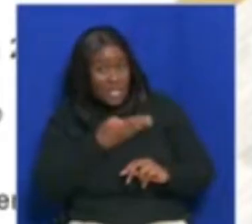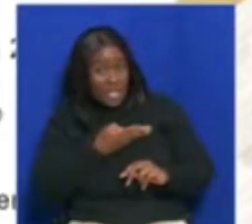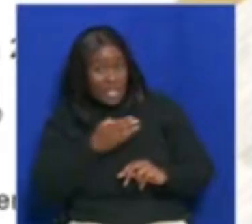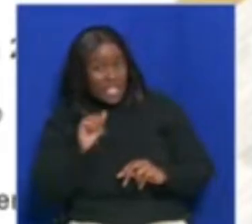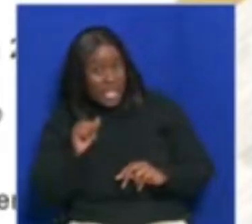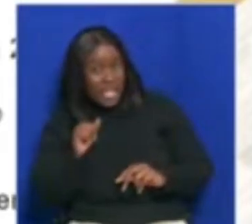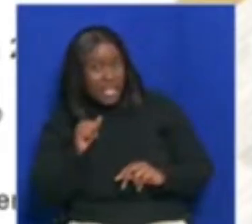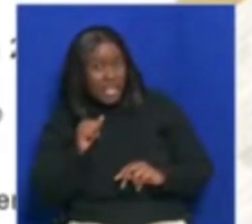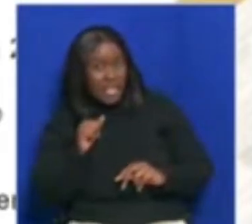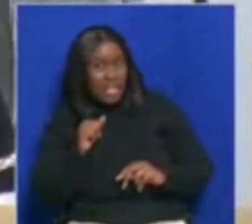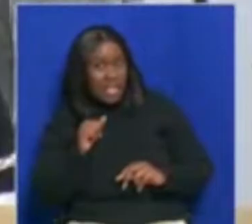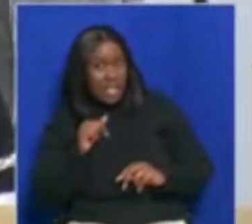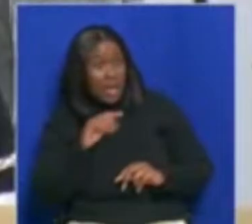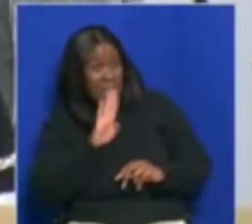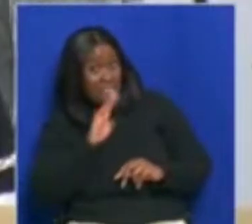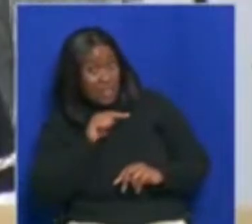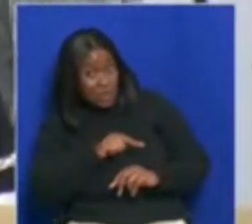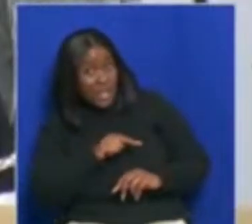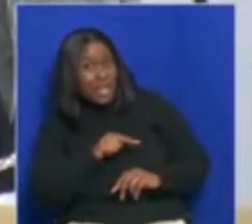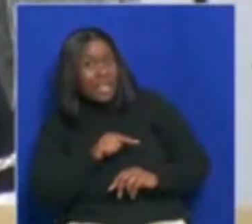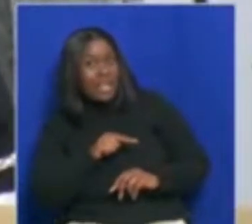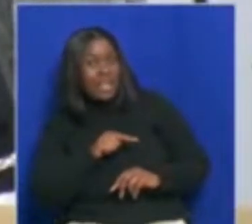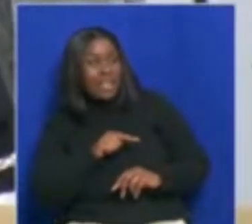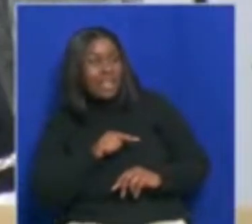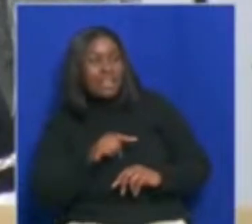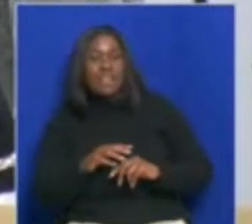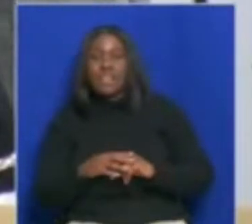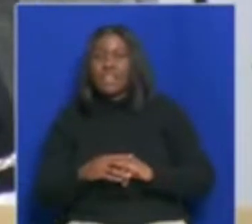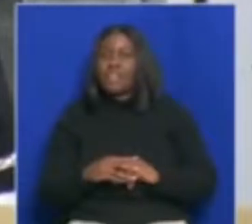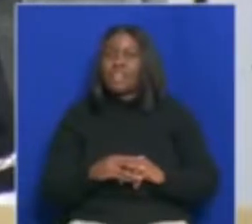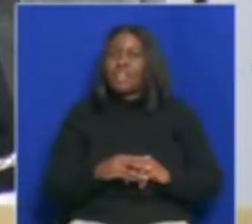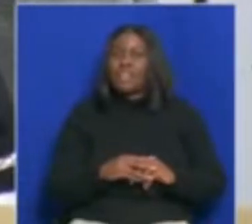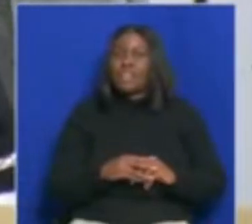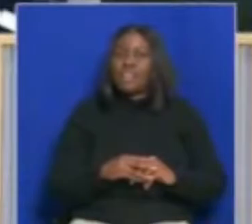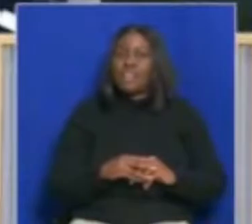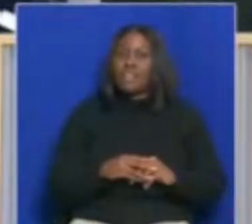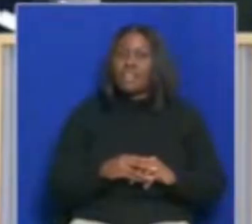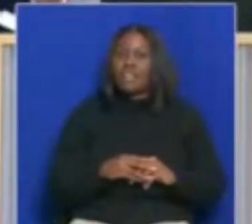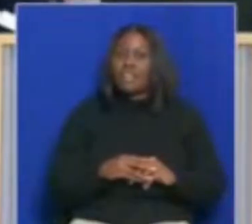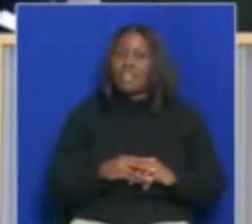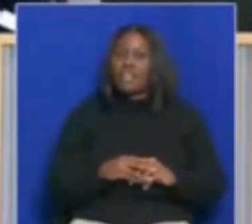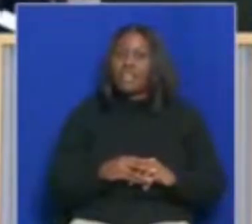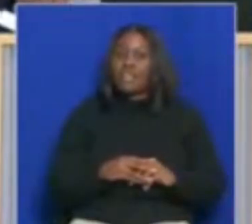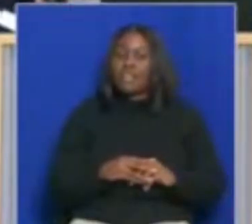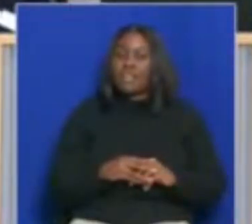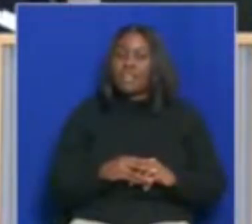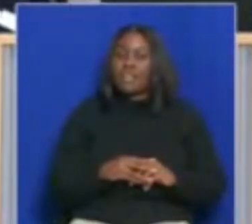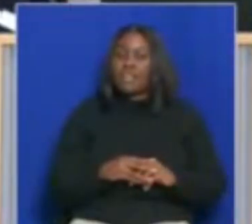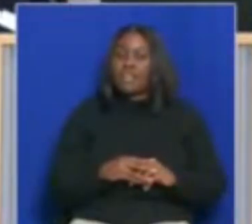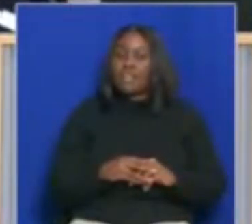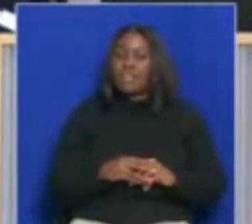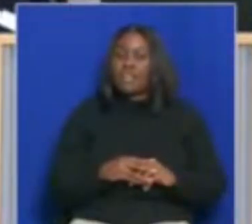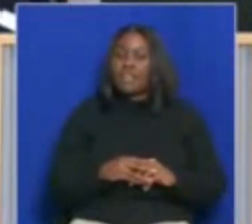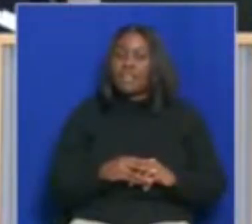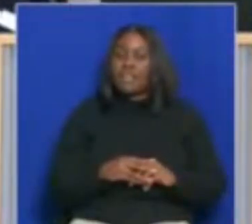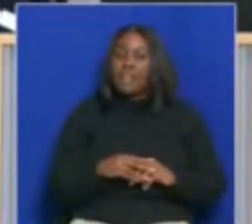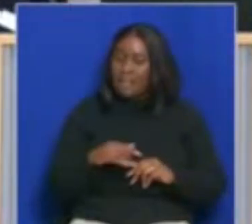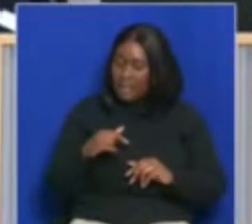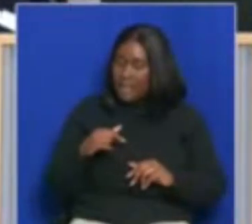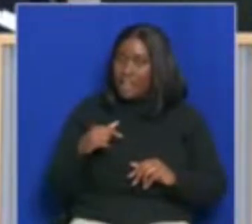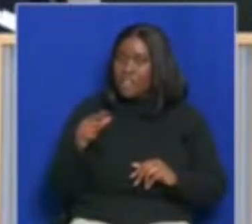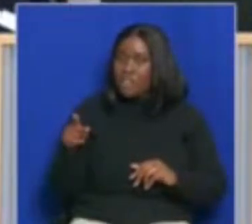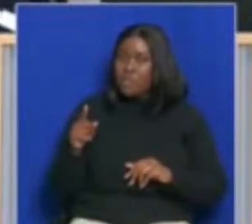you. But you are repeating exactly what you say, and that's what I'm